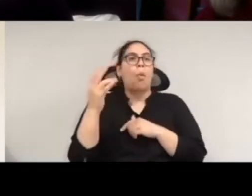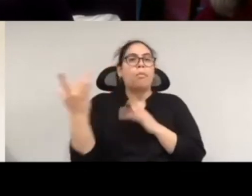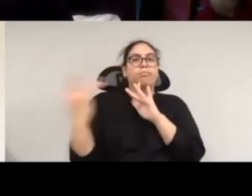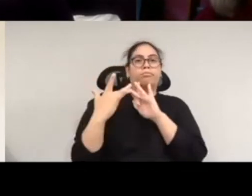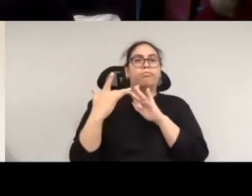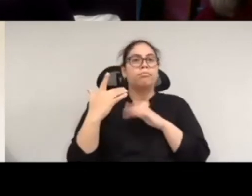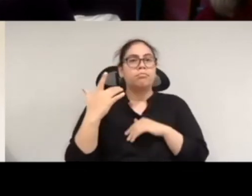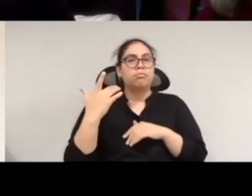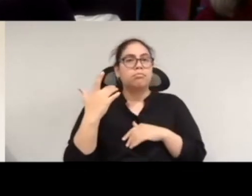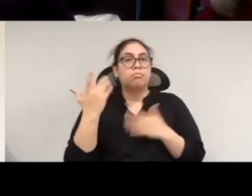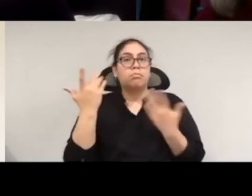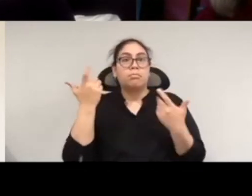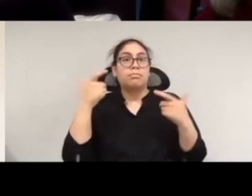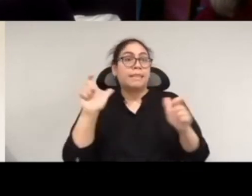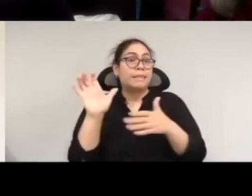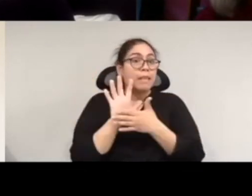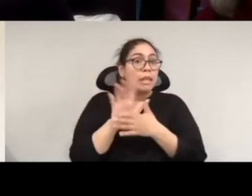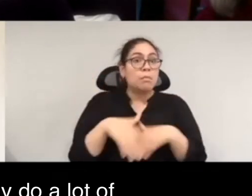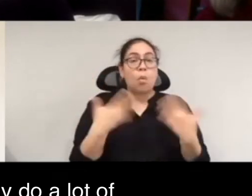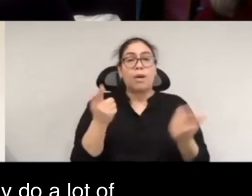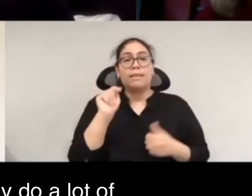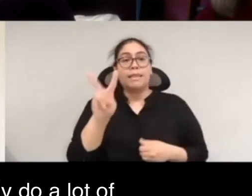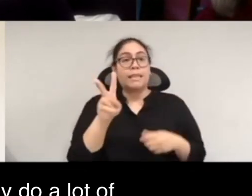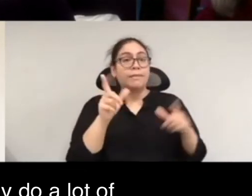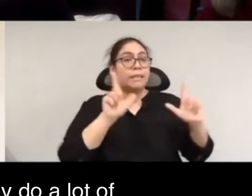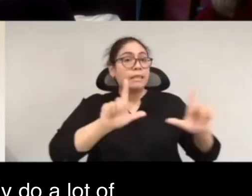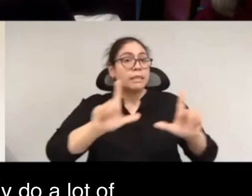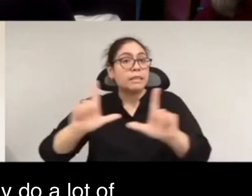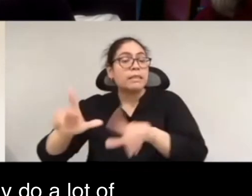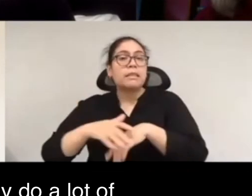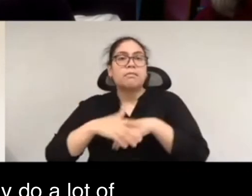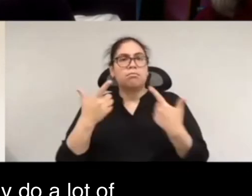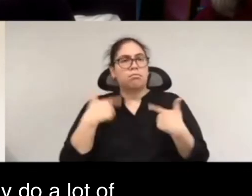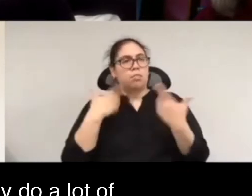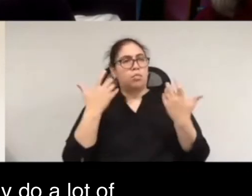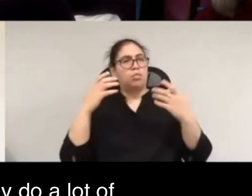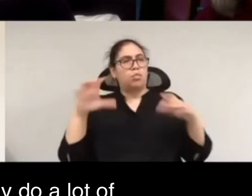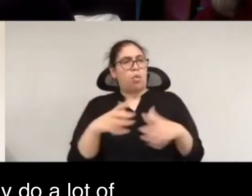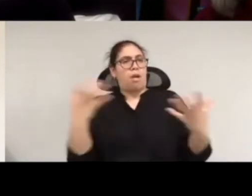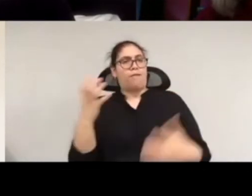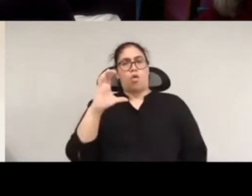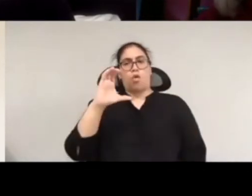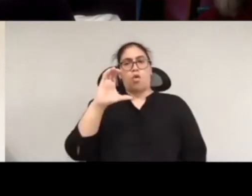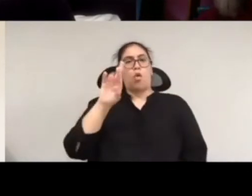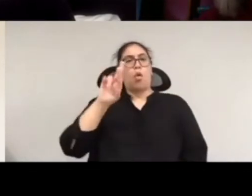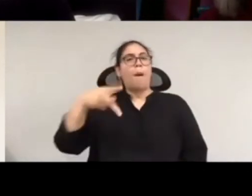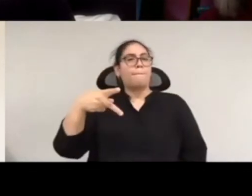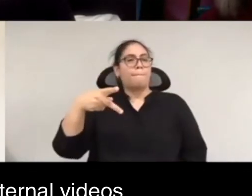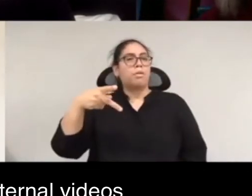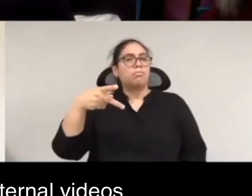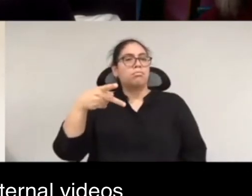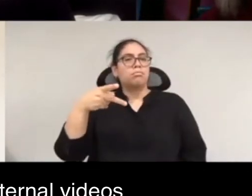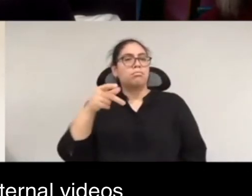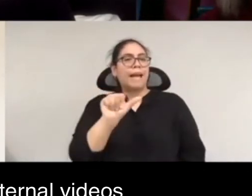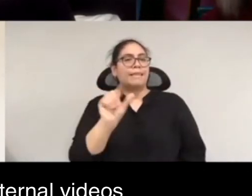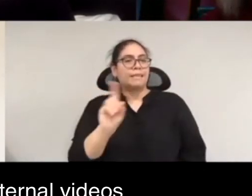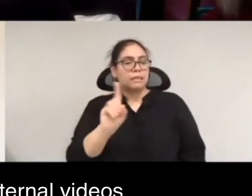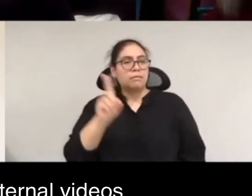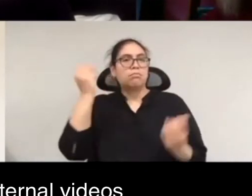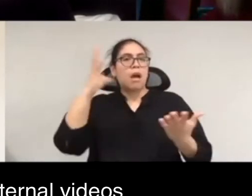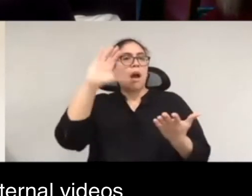feature film, whether that's an episodic, whether I do actually do a lot of corporate audio description, because there are a lot of companies that have